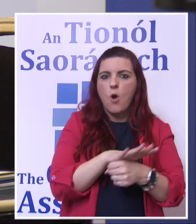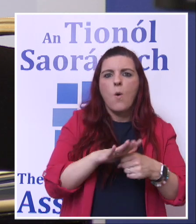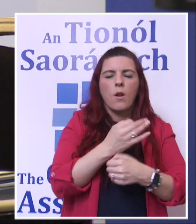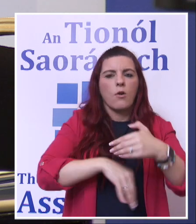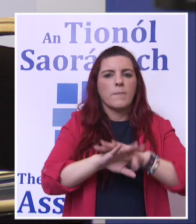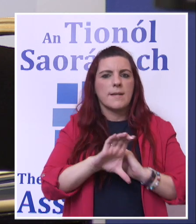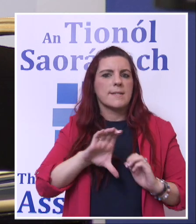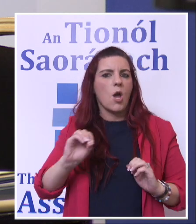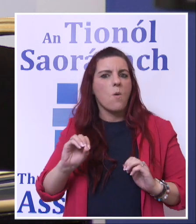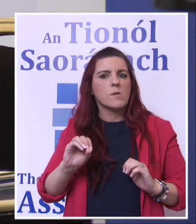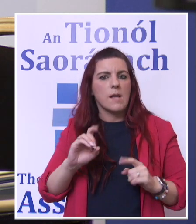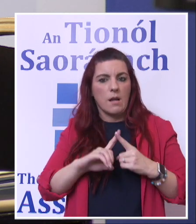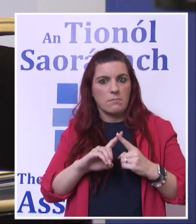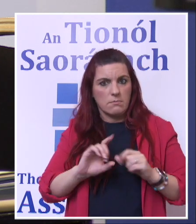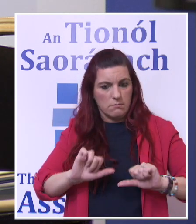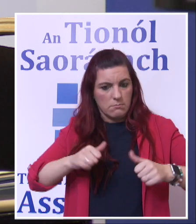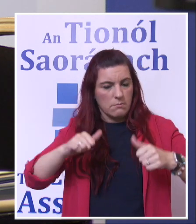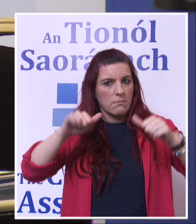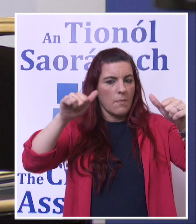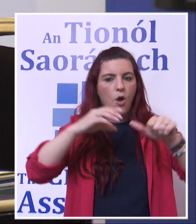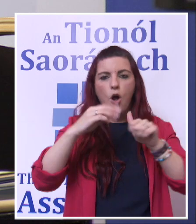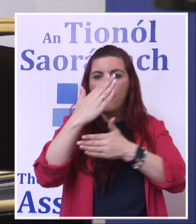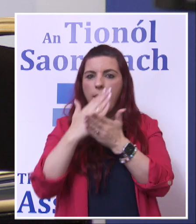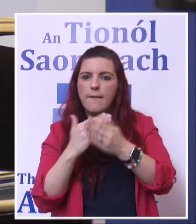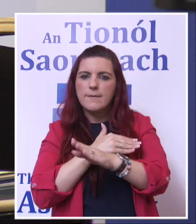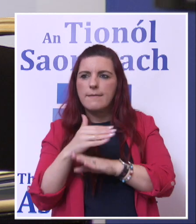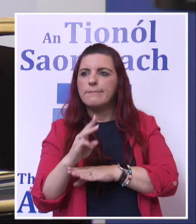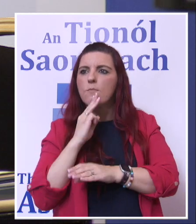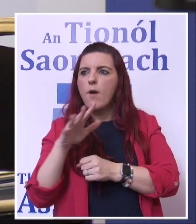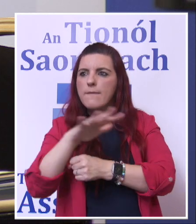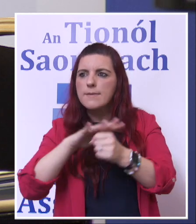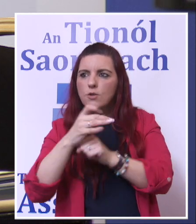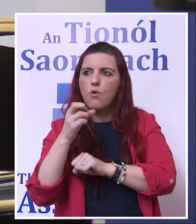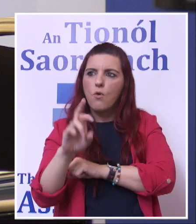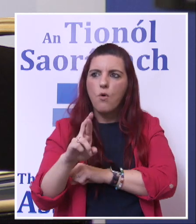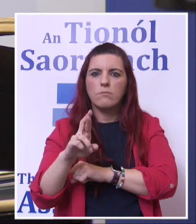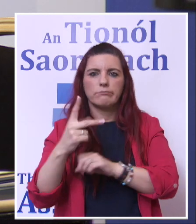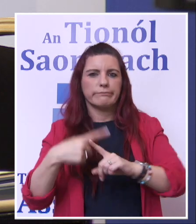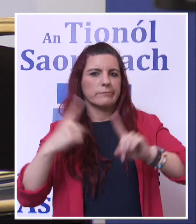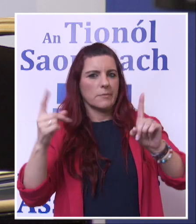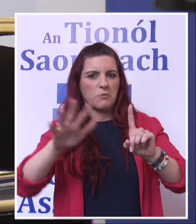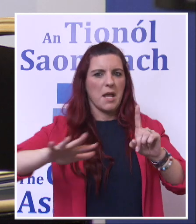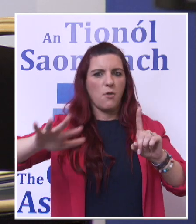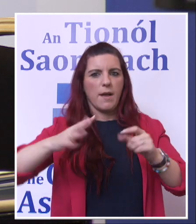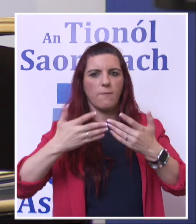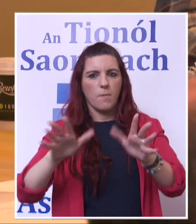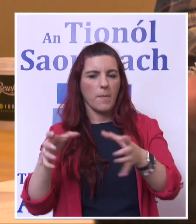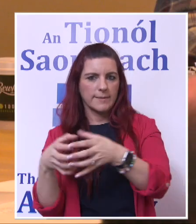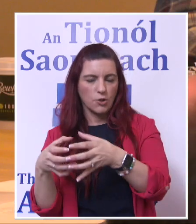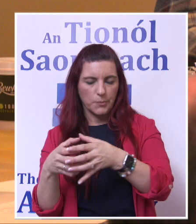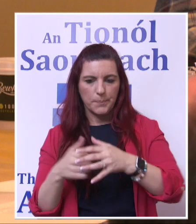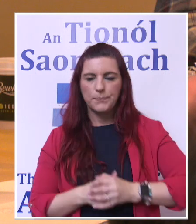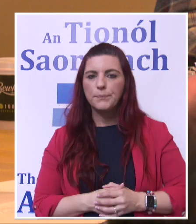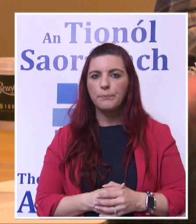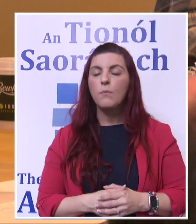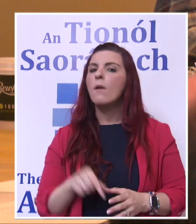officers and worked their way up. The other half started either in the private sector or a different part of the public sector.